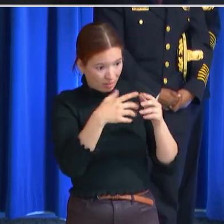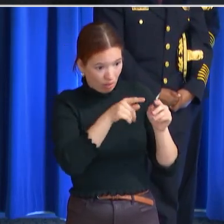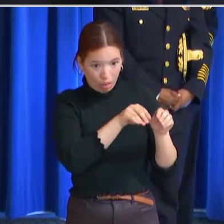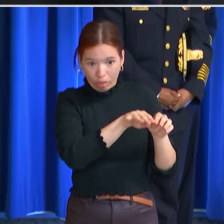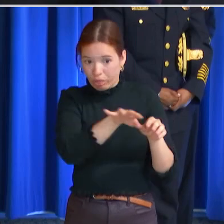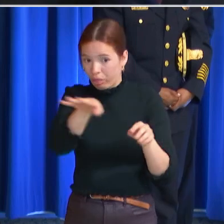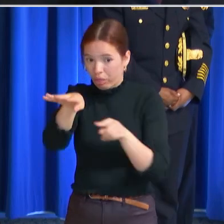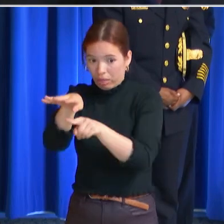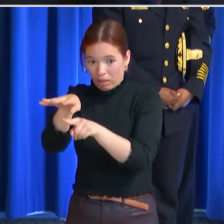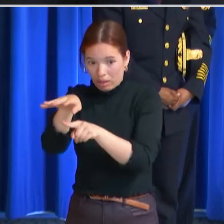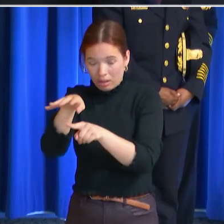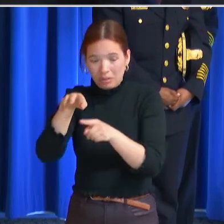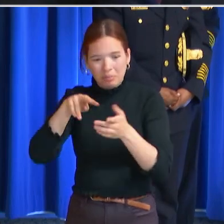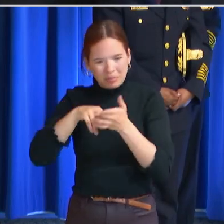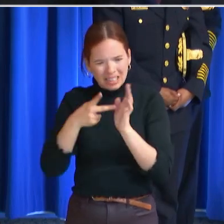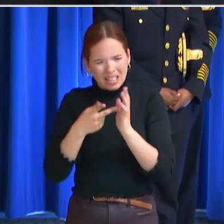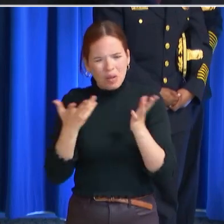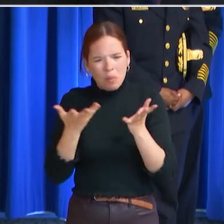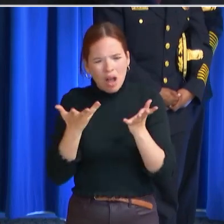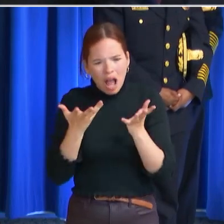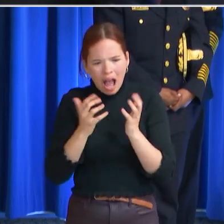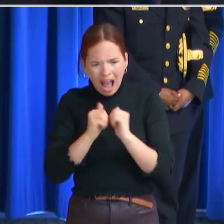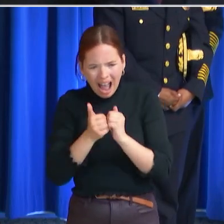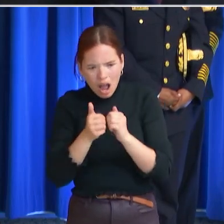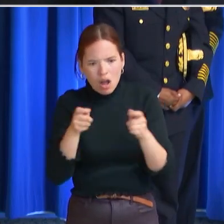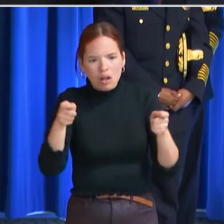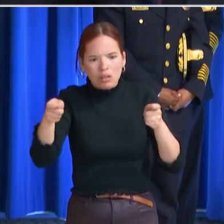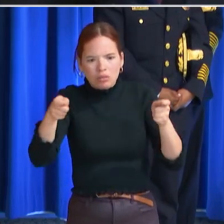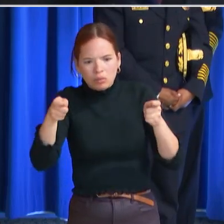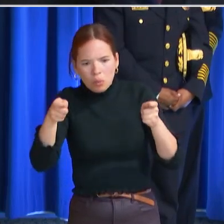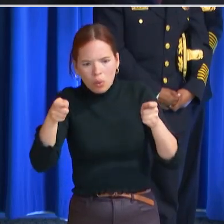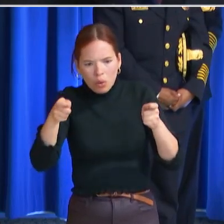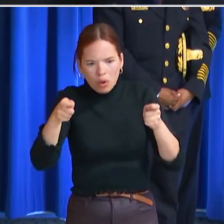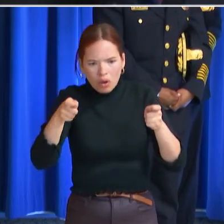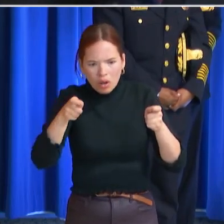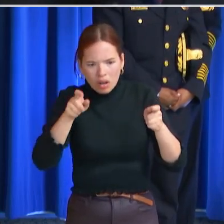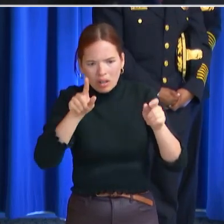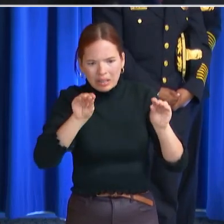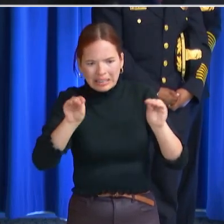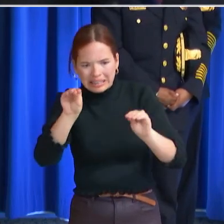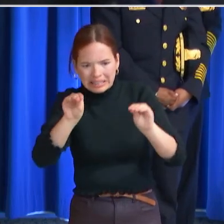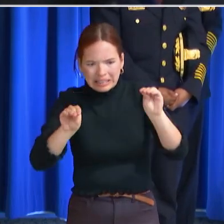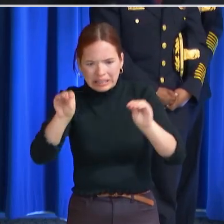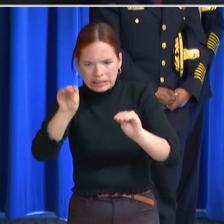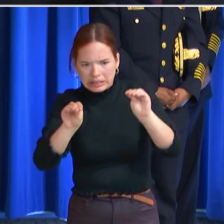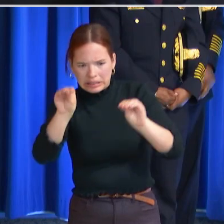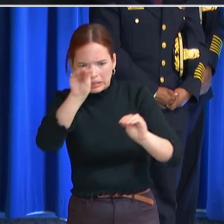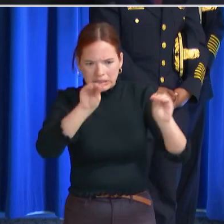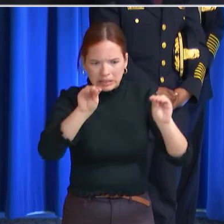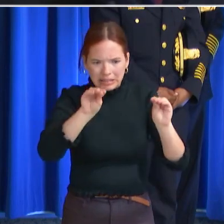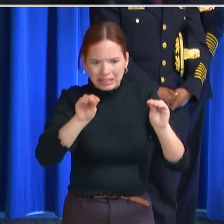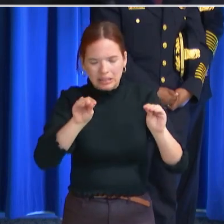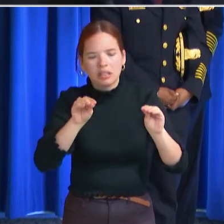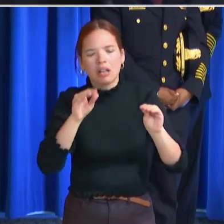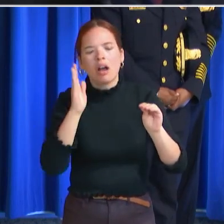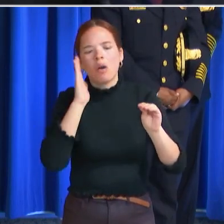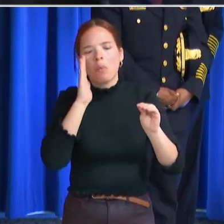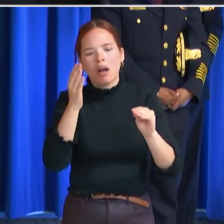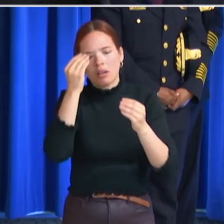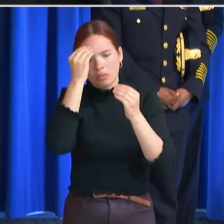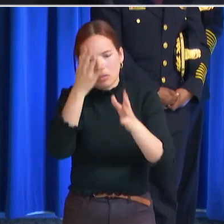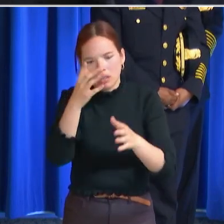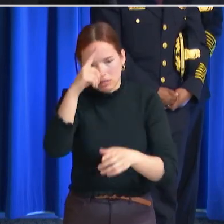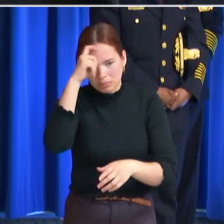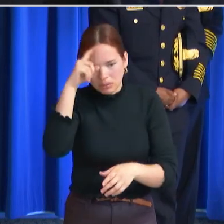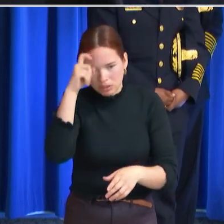more intentional about how we deal with displacement. And this focuses on all communities. I would announce the summer crime initiatives and everybody would say, oh, well, you didn't